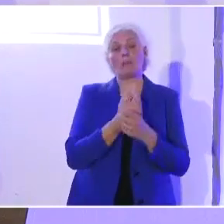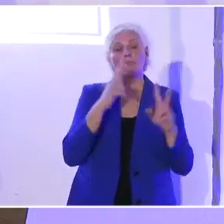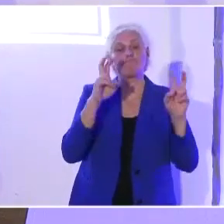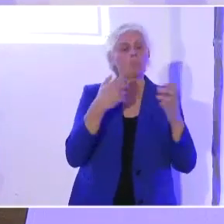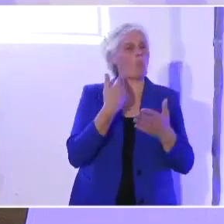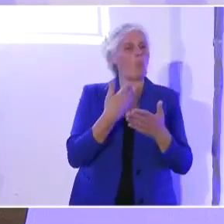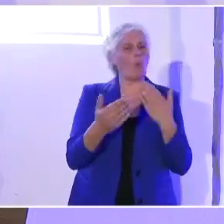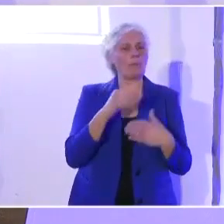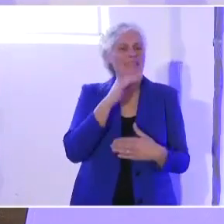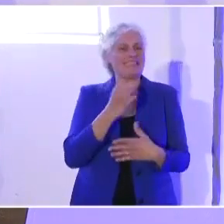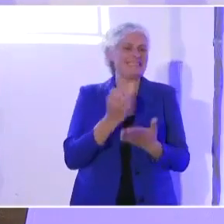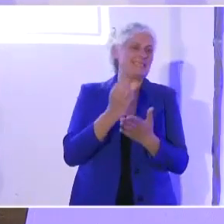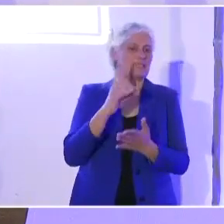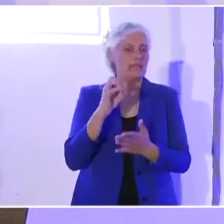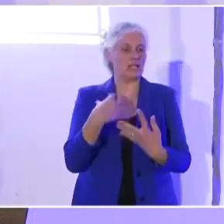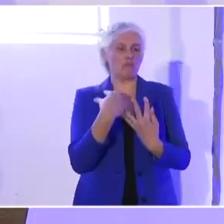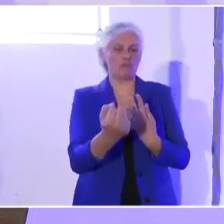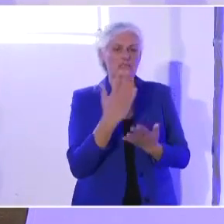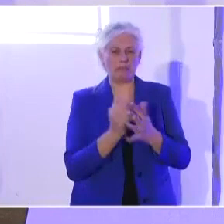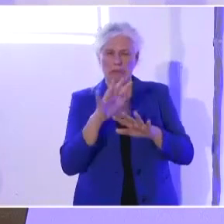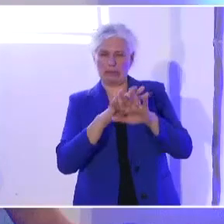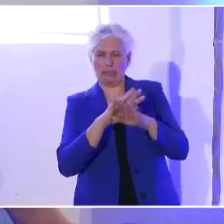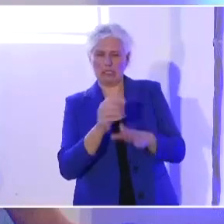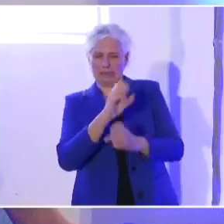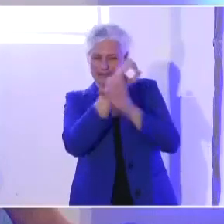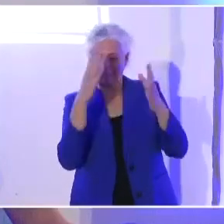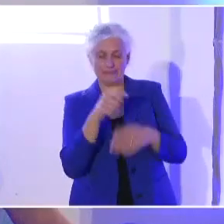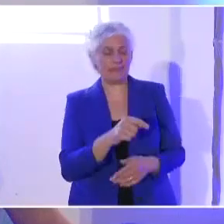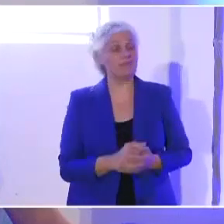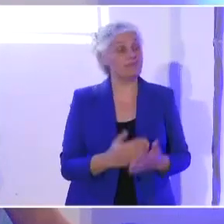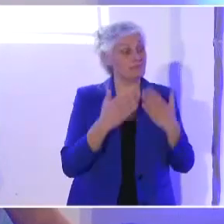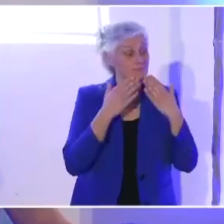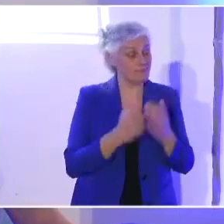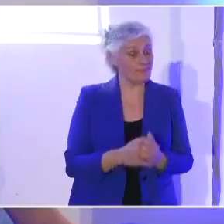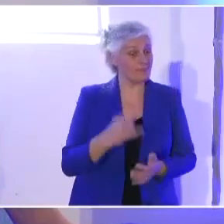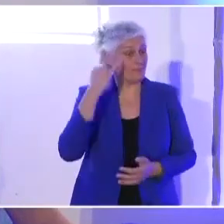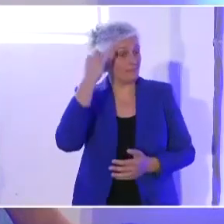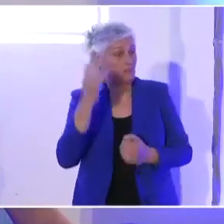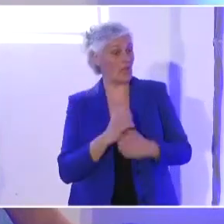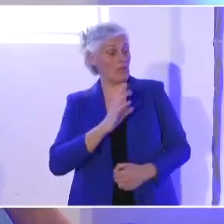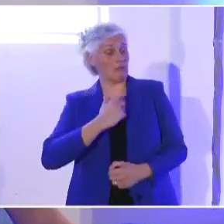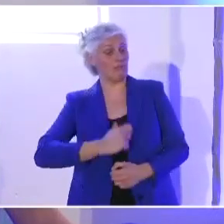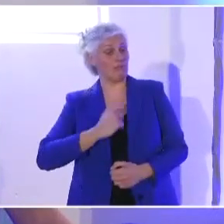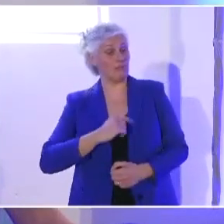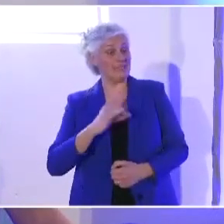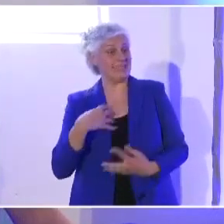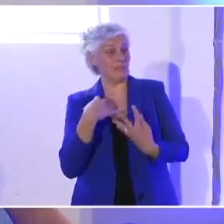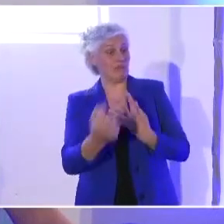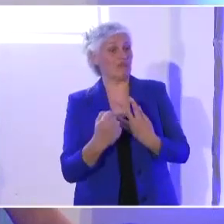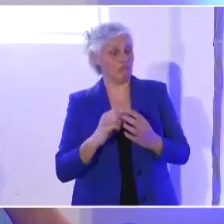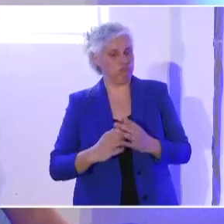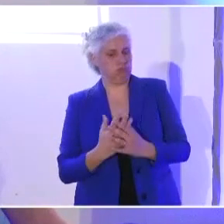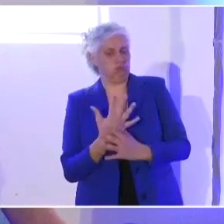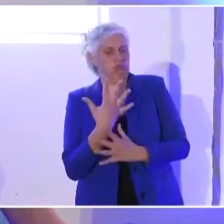constitutes a data breach, because I know there's some confusion sometimes on that. Yeah, thanks, Julie. So the concept of a personal data breach has been evolving over the last